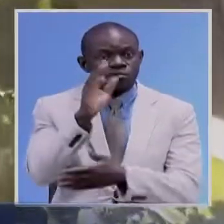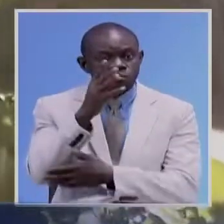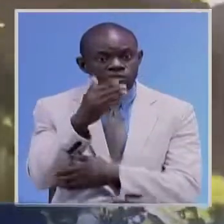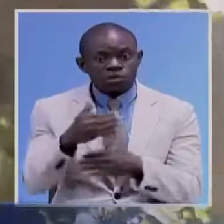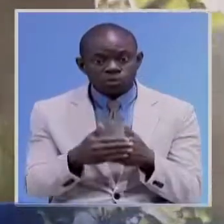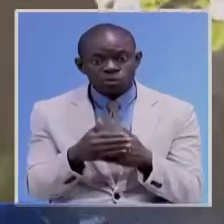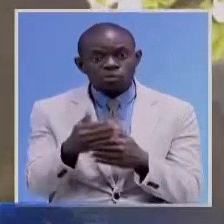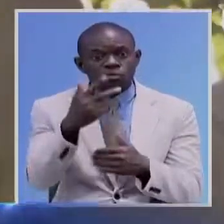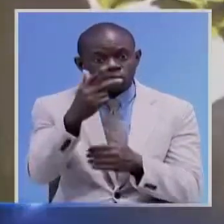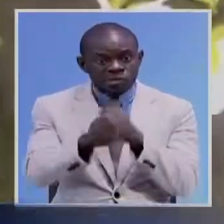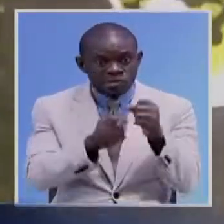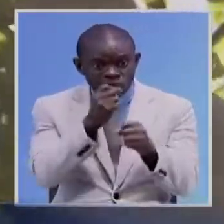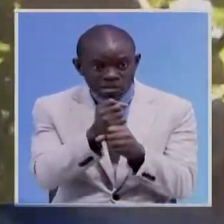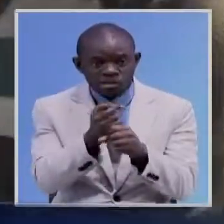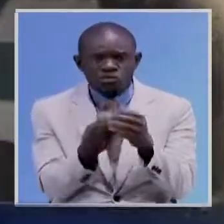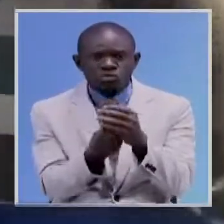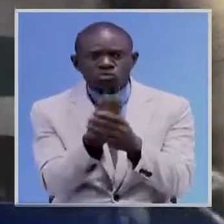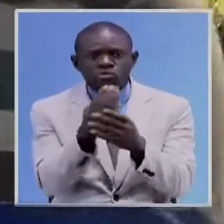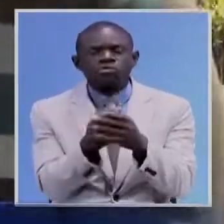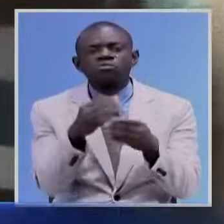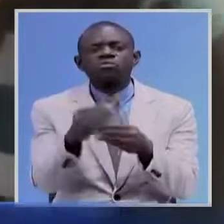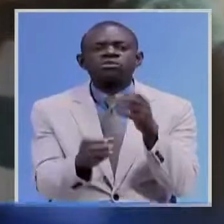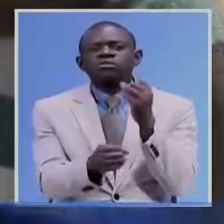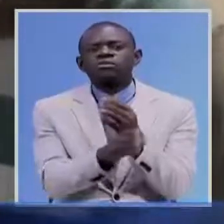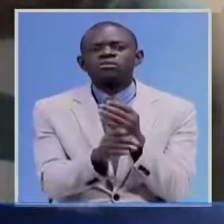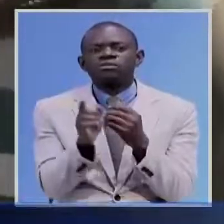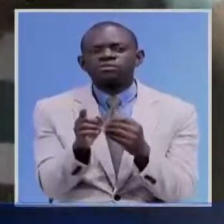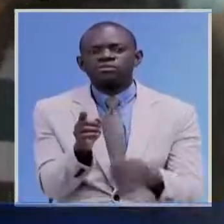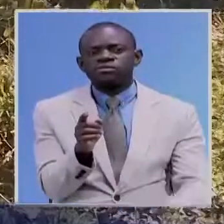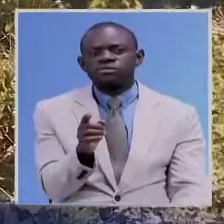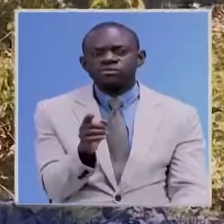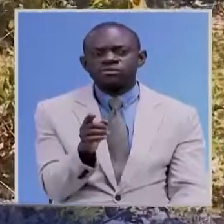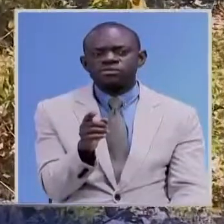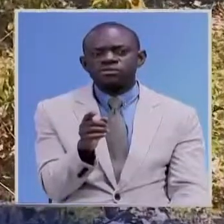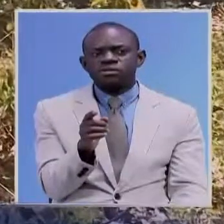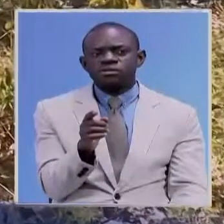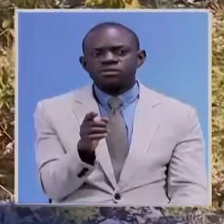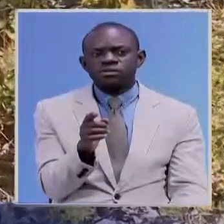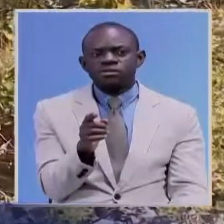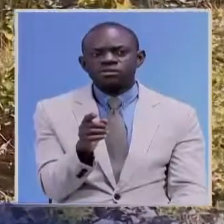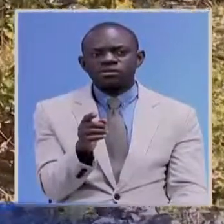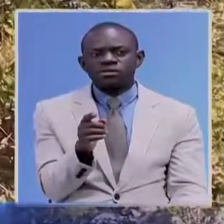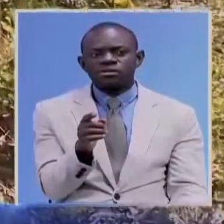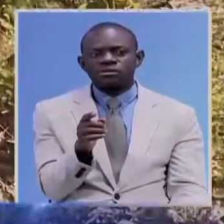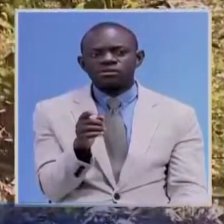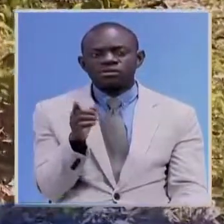Yes. With the good agronomic practices, PS, a tree will give